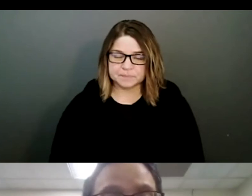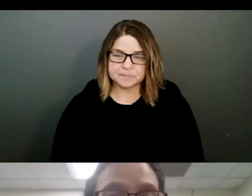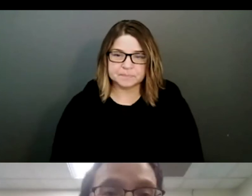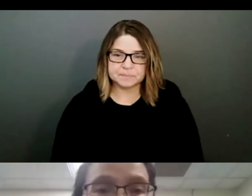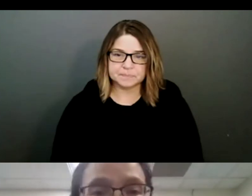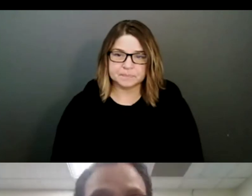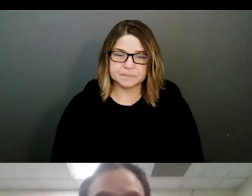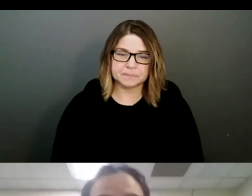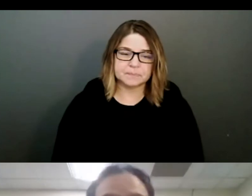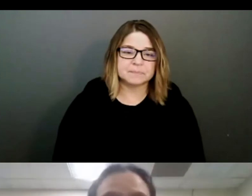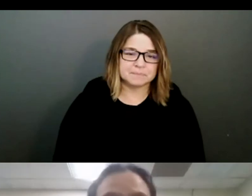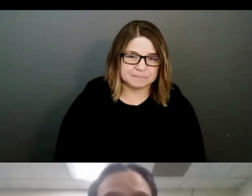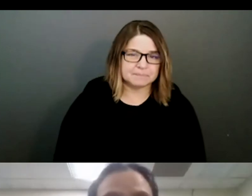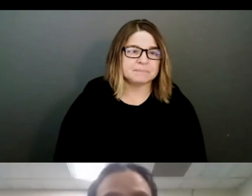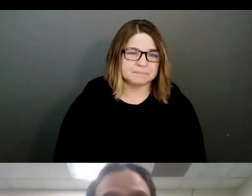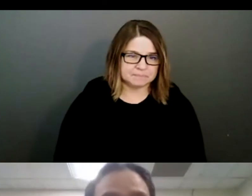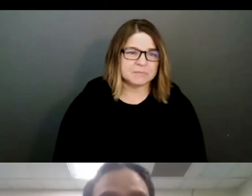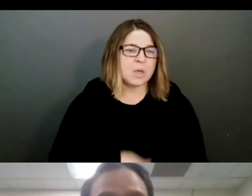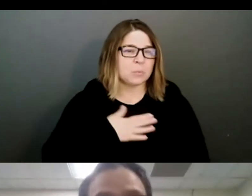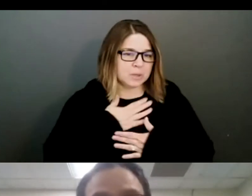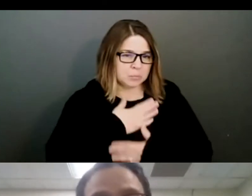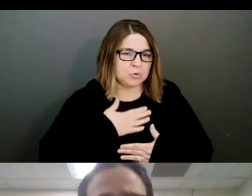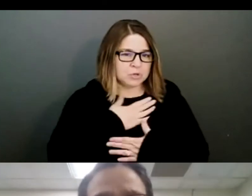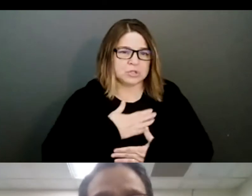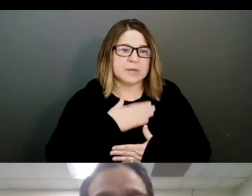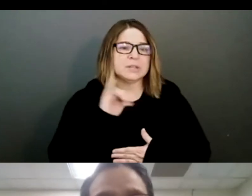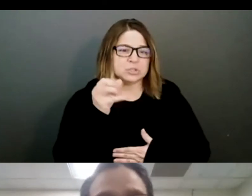Miigwech, Janet, I really appreciate that. And